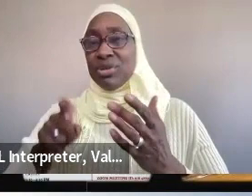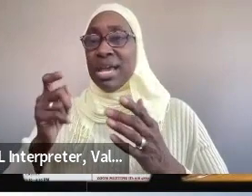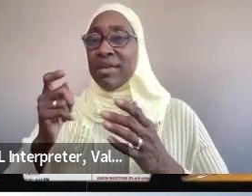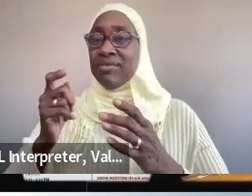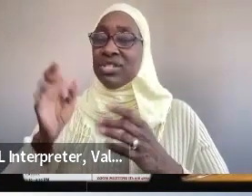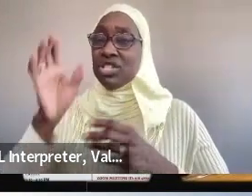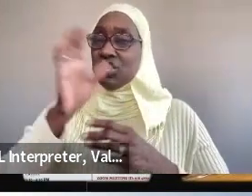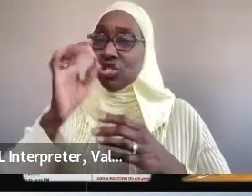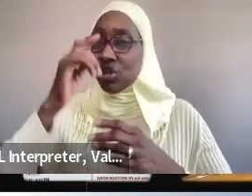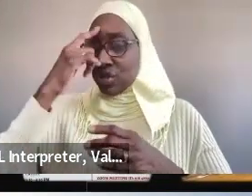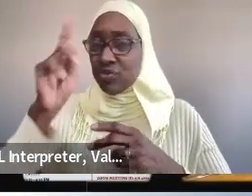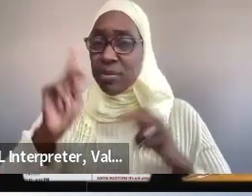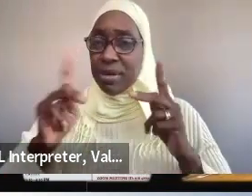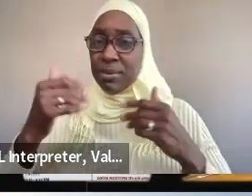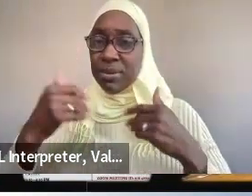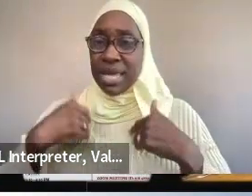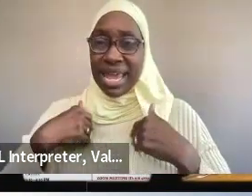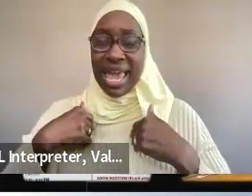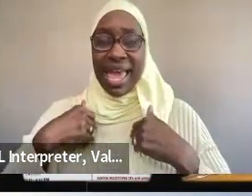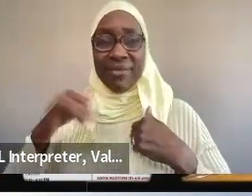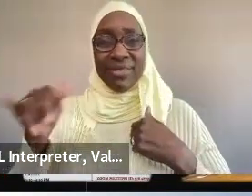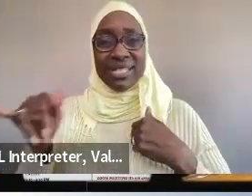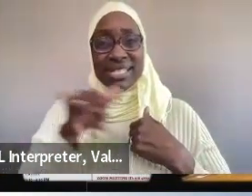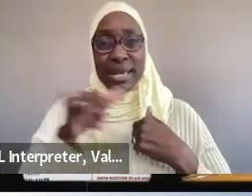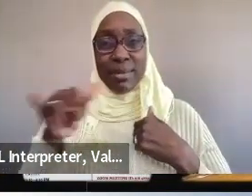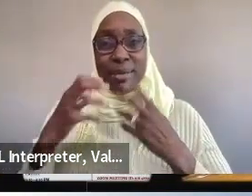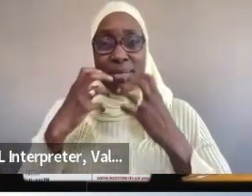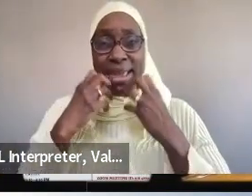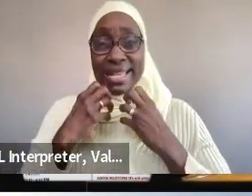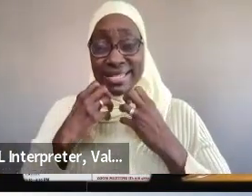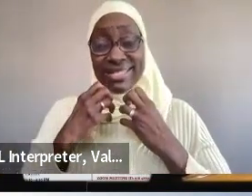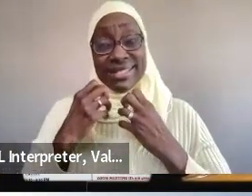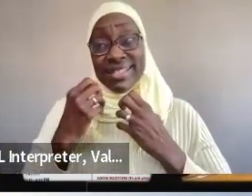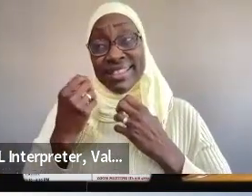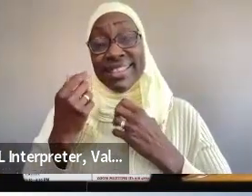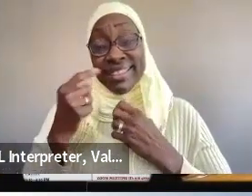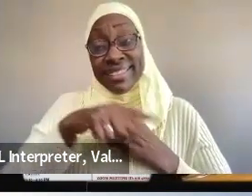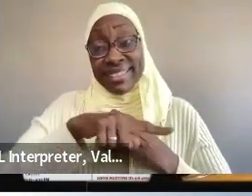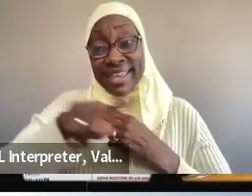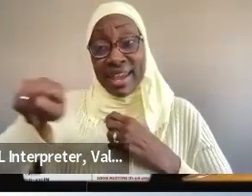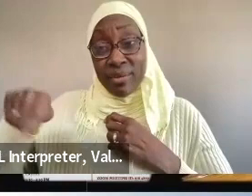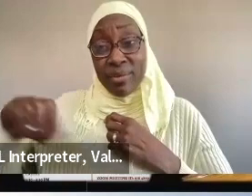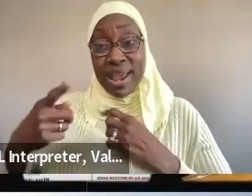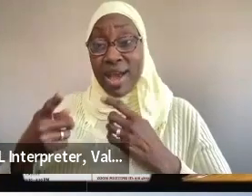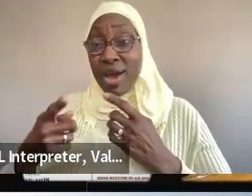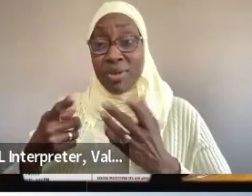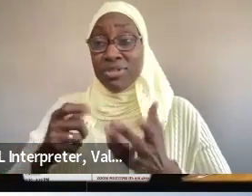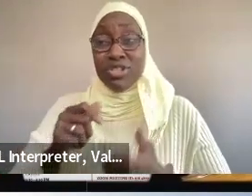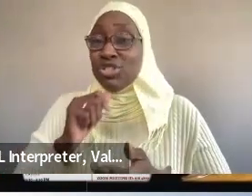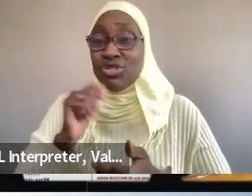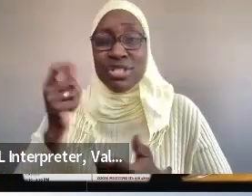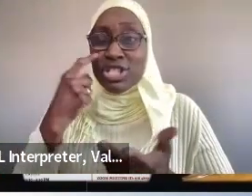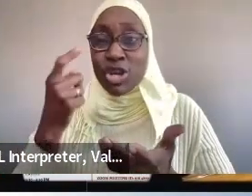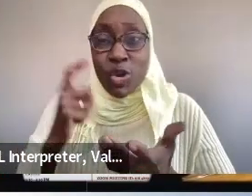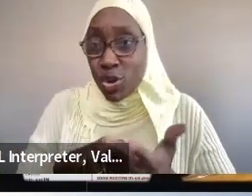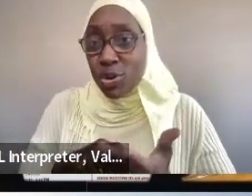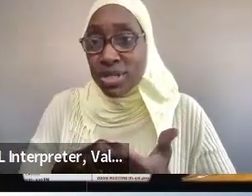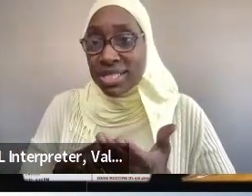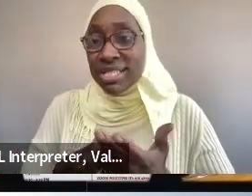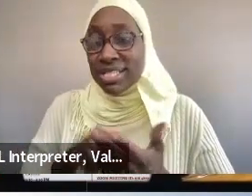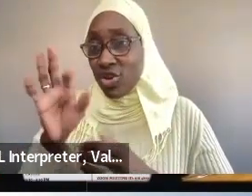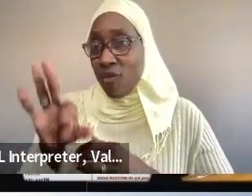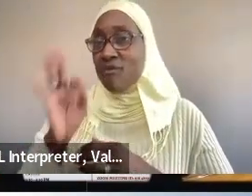have similar passions because they are out there. They're just maybe you don't realize. So I think that's